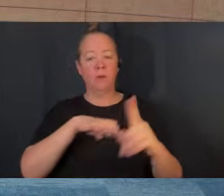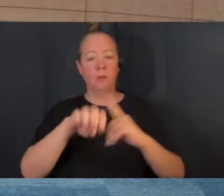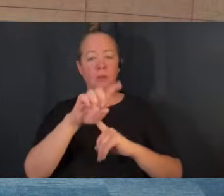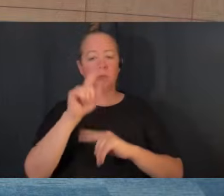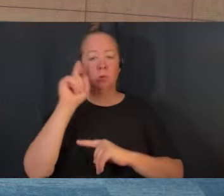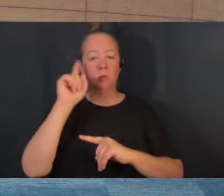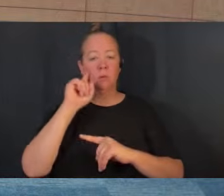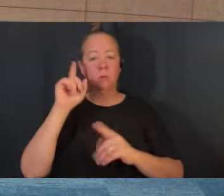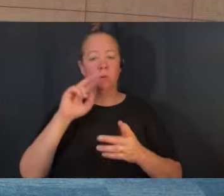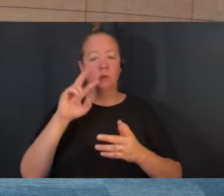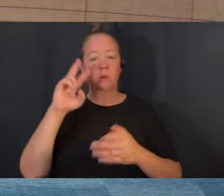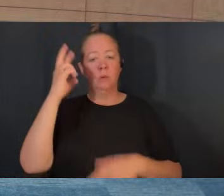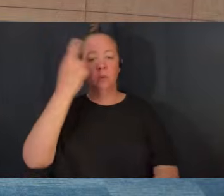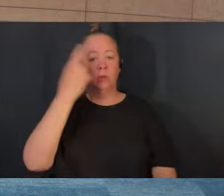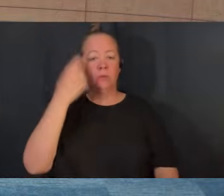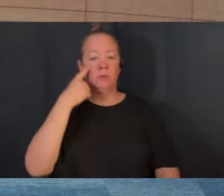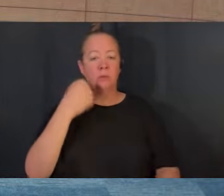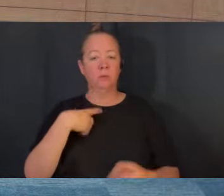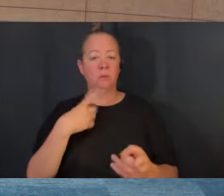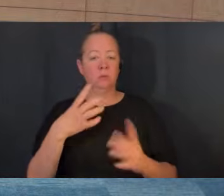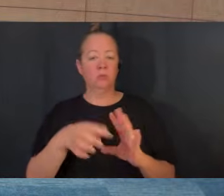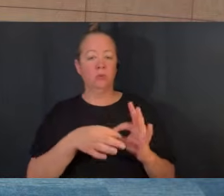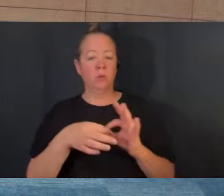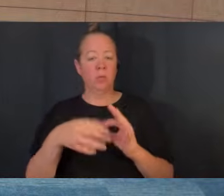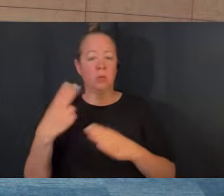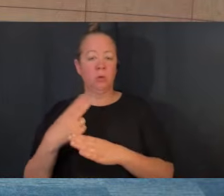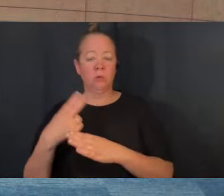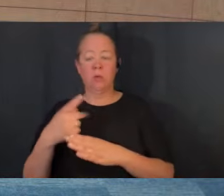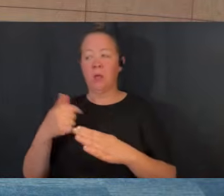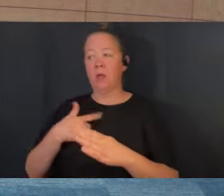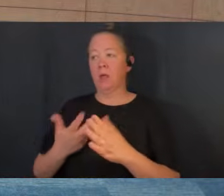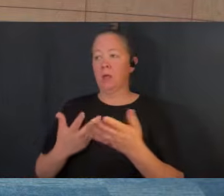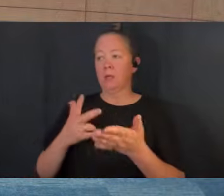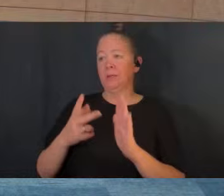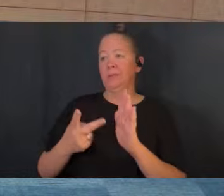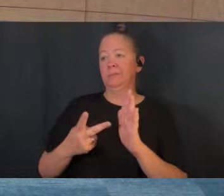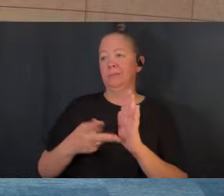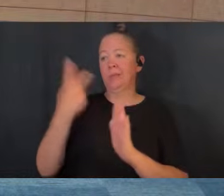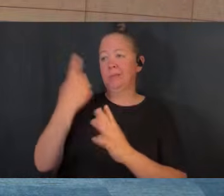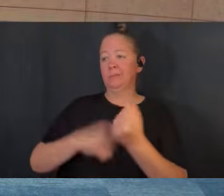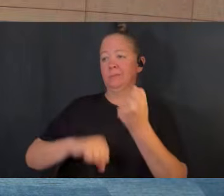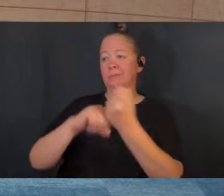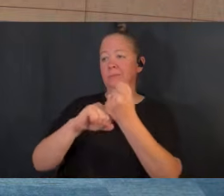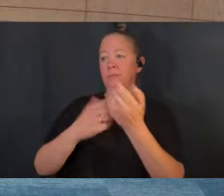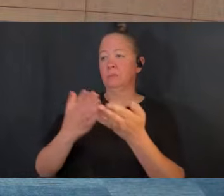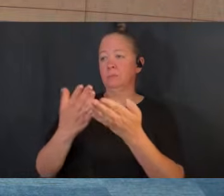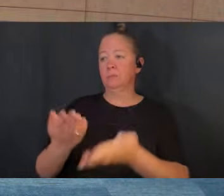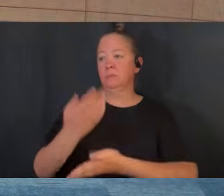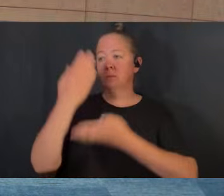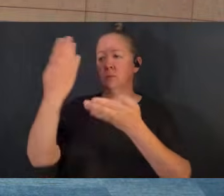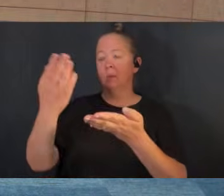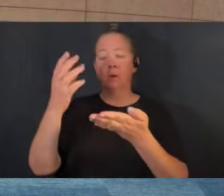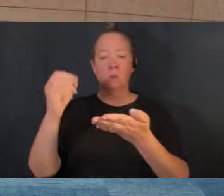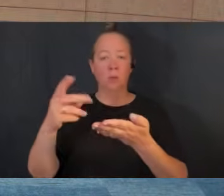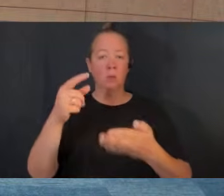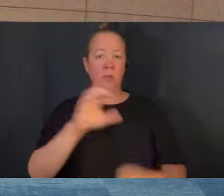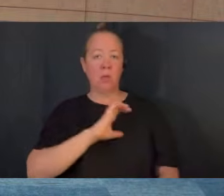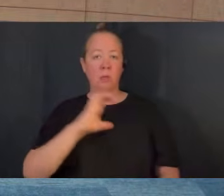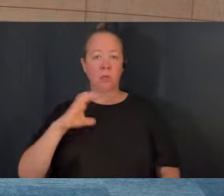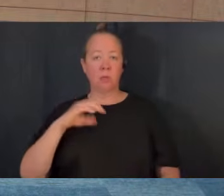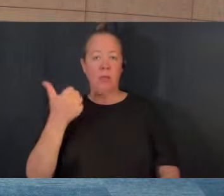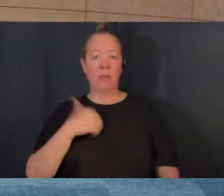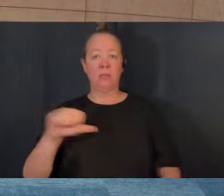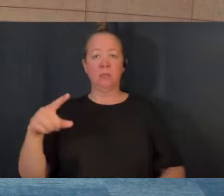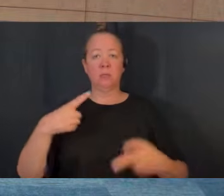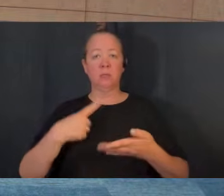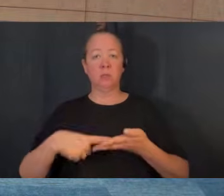I'll second that motion. All right, the motion has been made and seconded. Council, is there any discussion of the